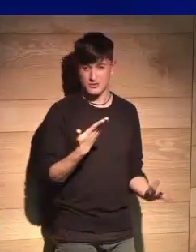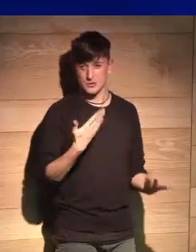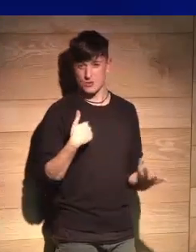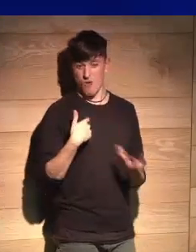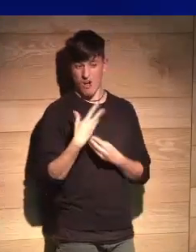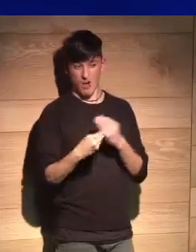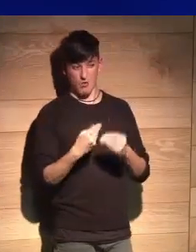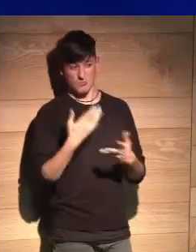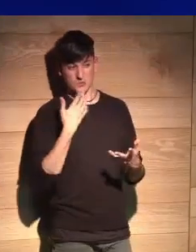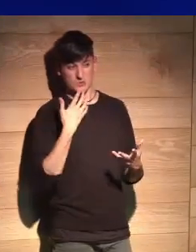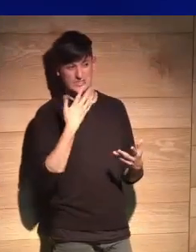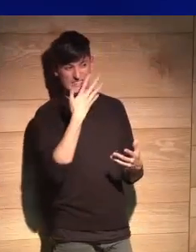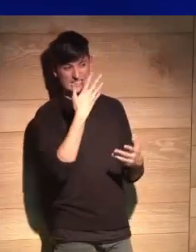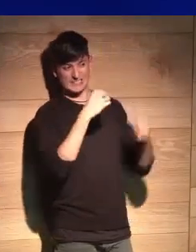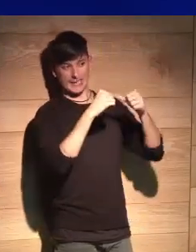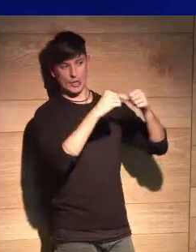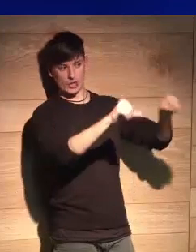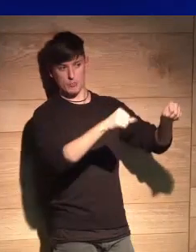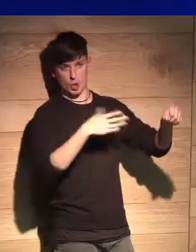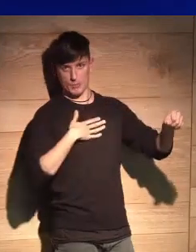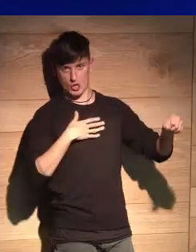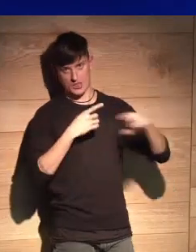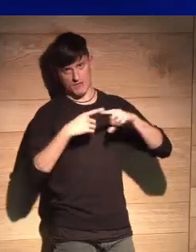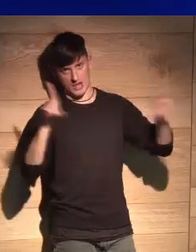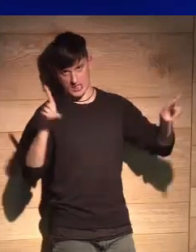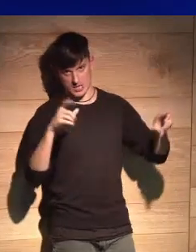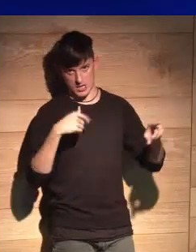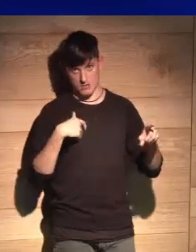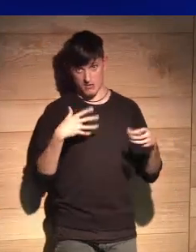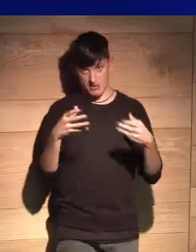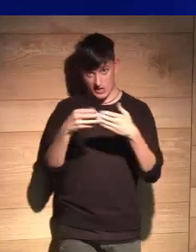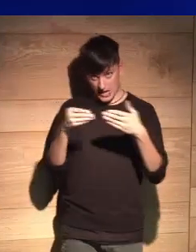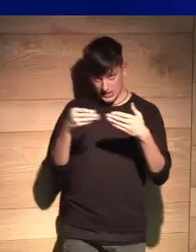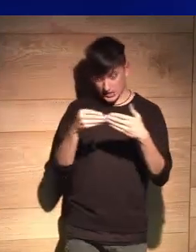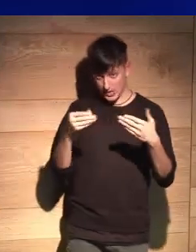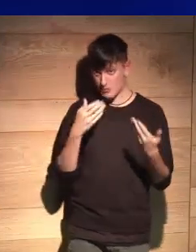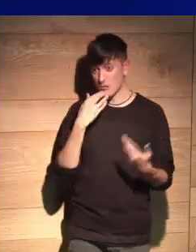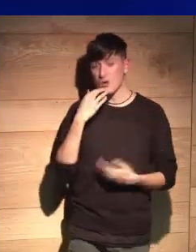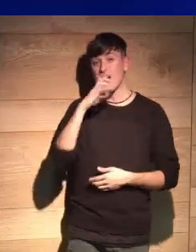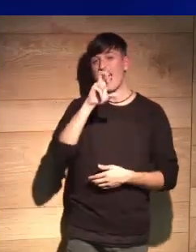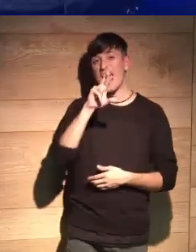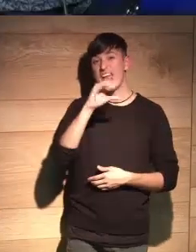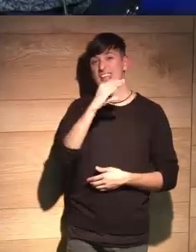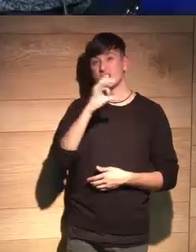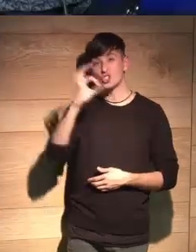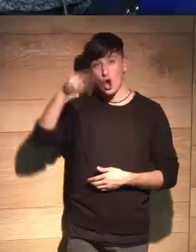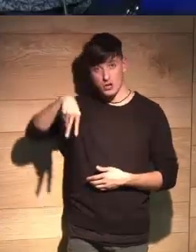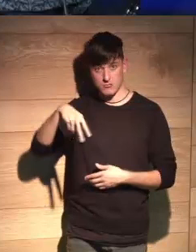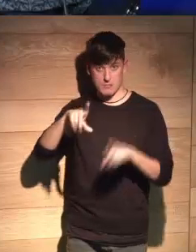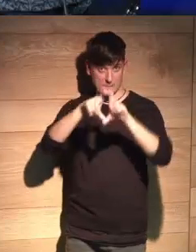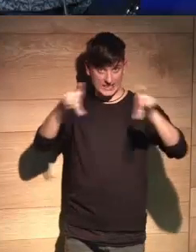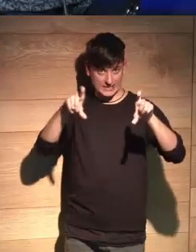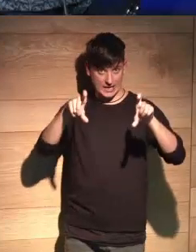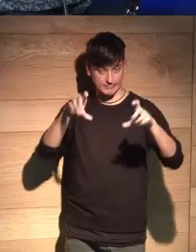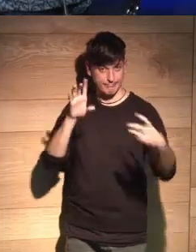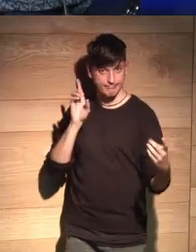estereotipo del que estaba hablando. What I do is far from that stereotype that I described. We work with our